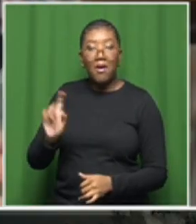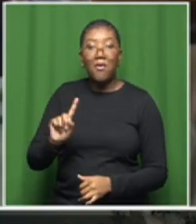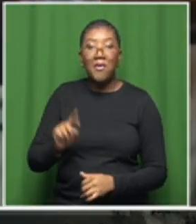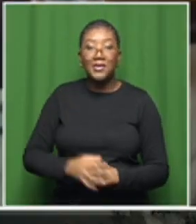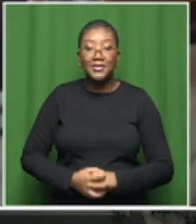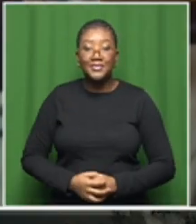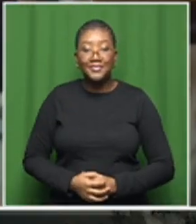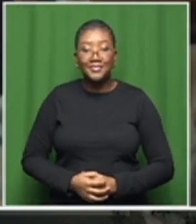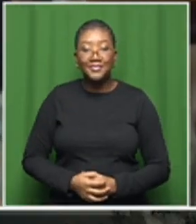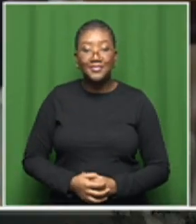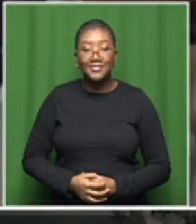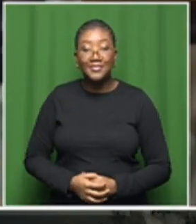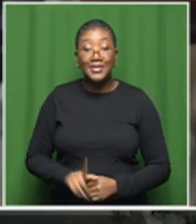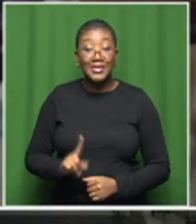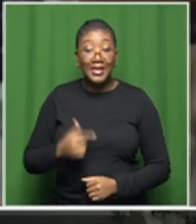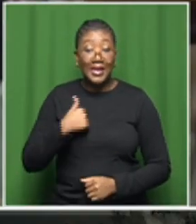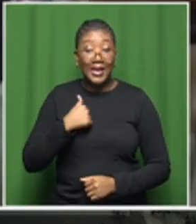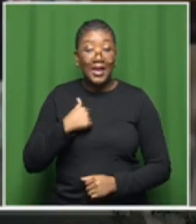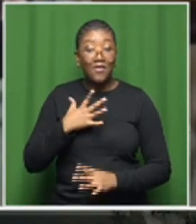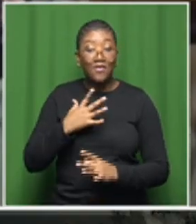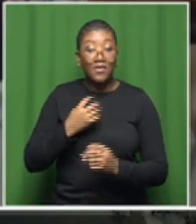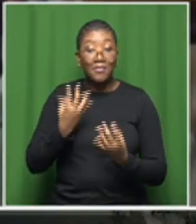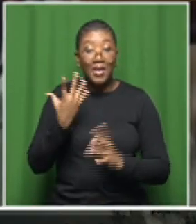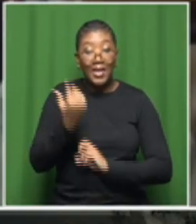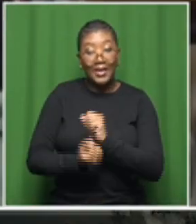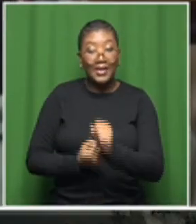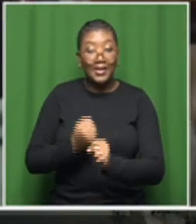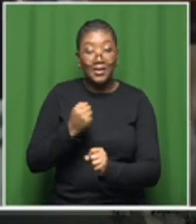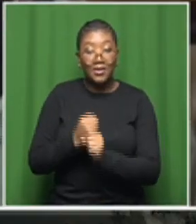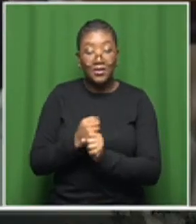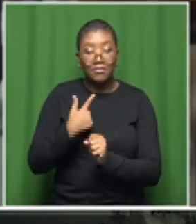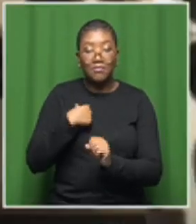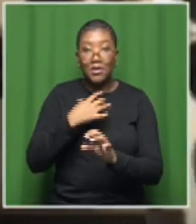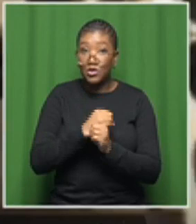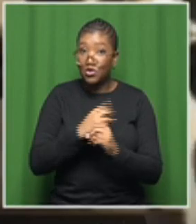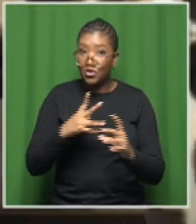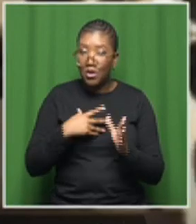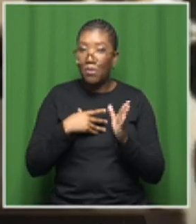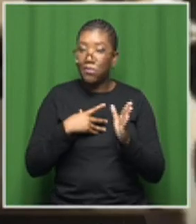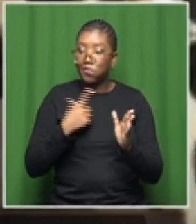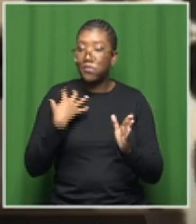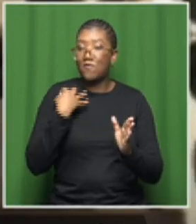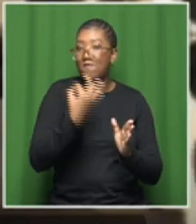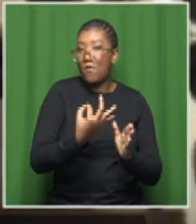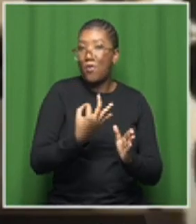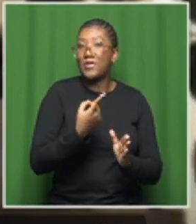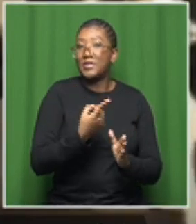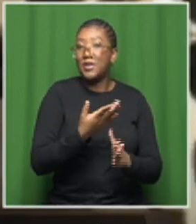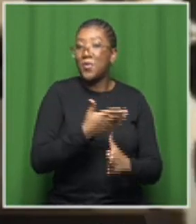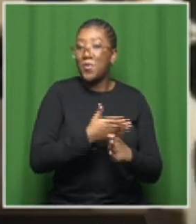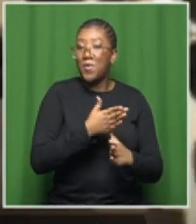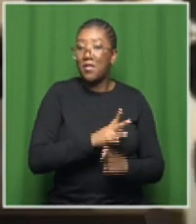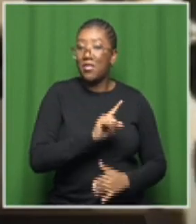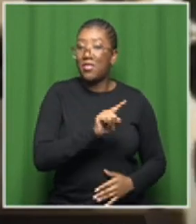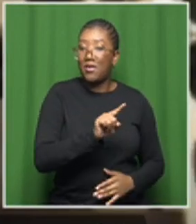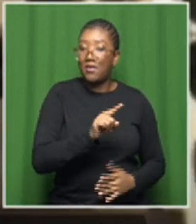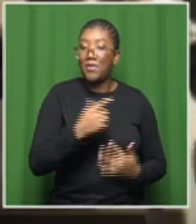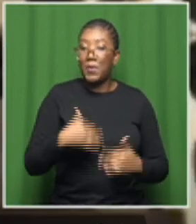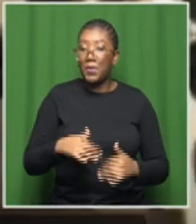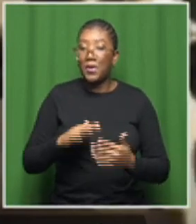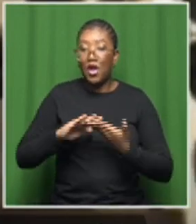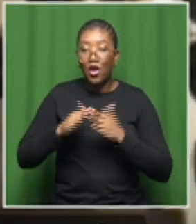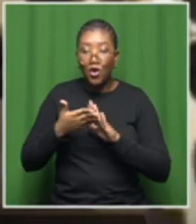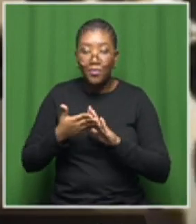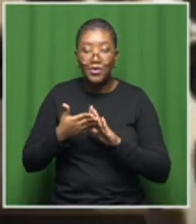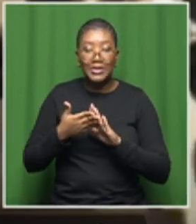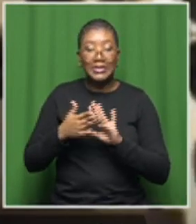Personally, for me, and I started volunteering there a few years ago, and I've fulfilled different functions there. Personally, for me, it's just the people, the